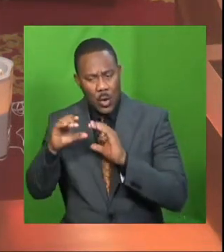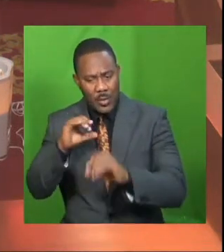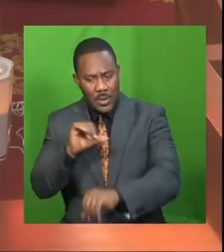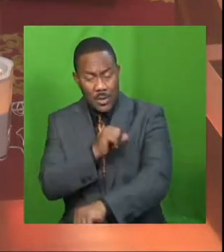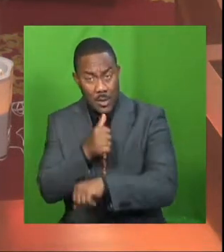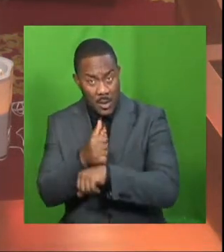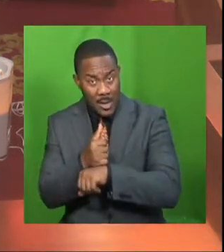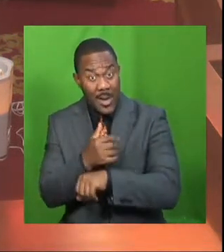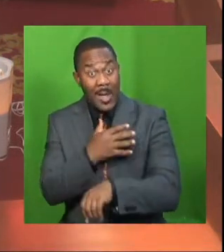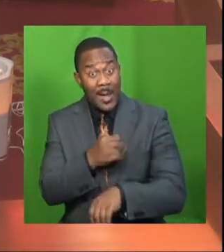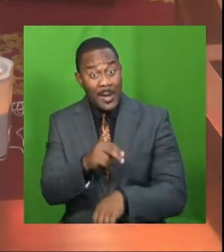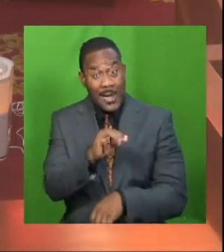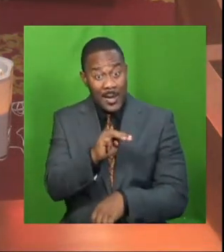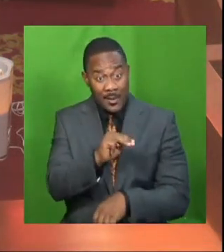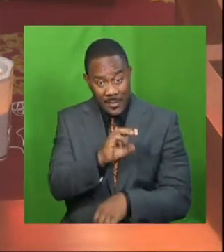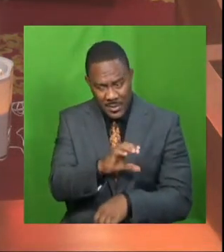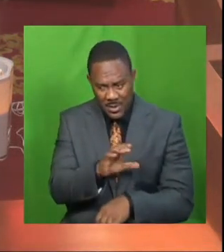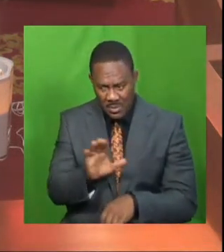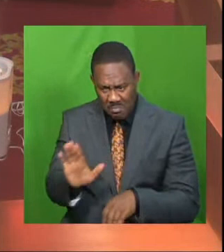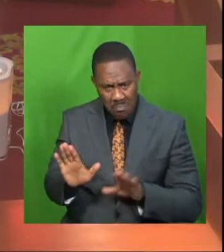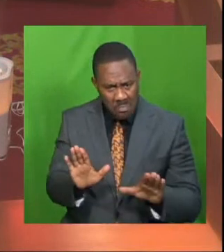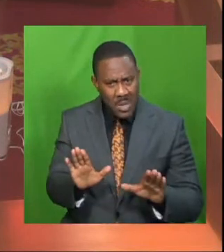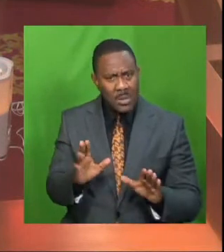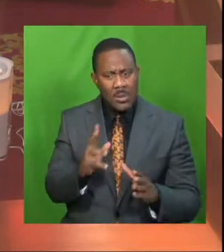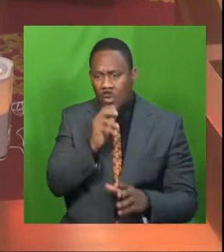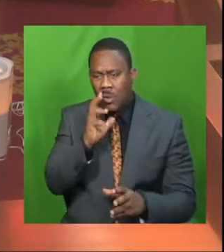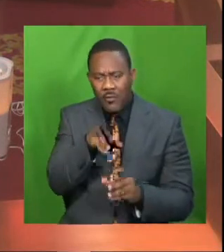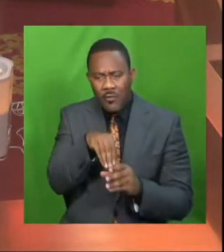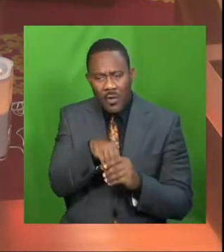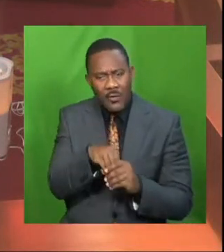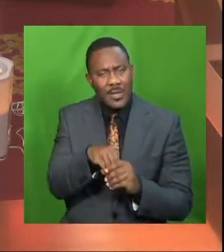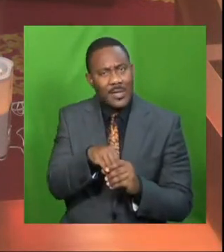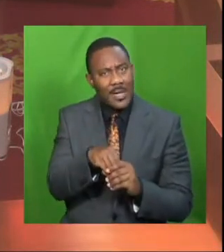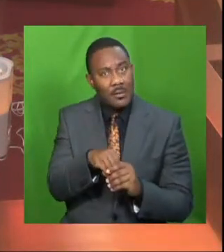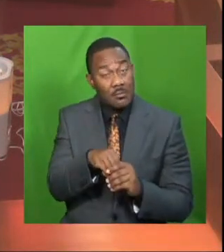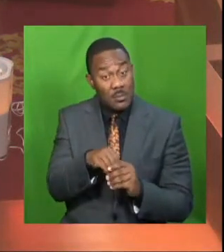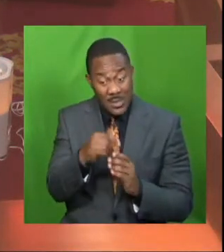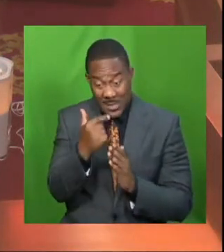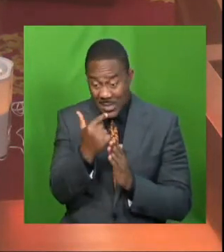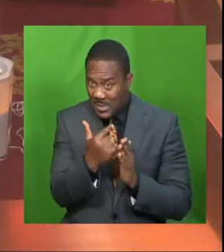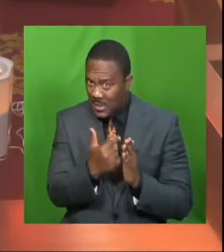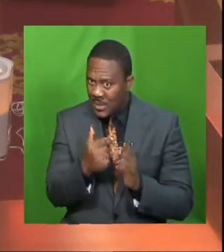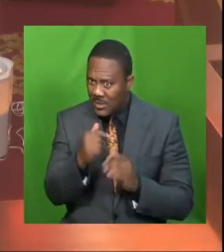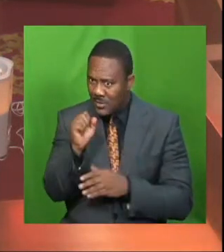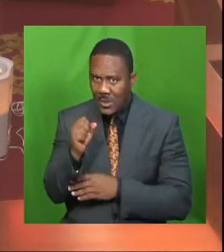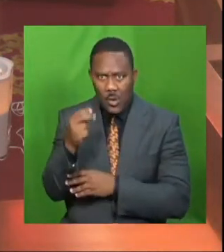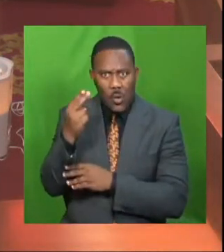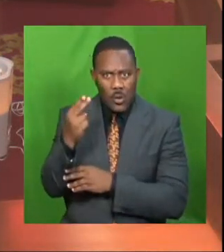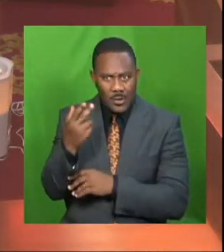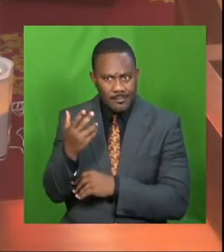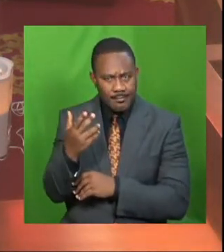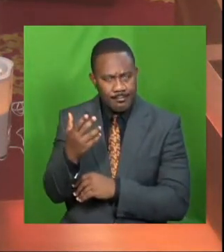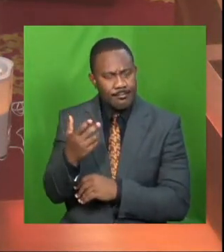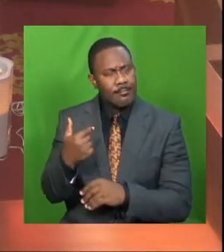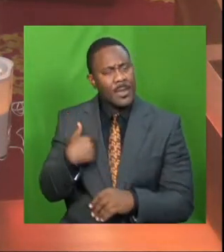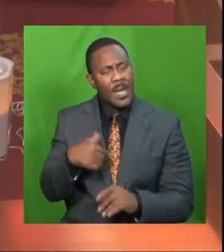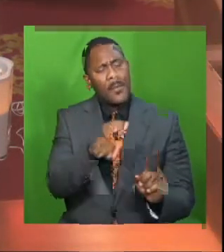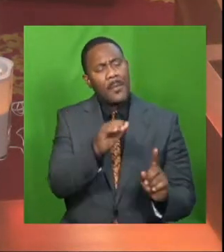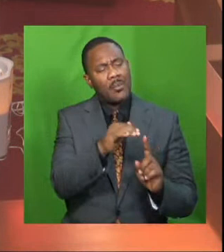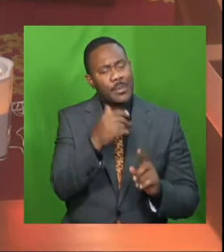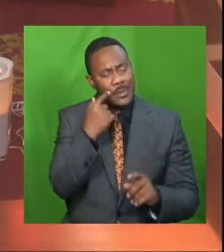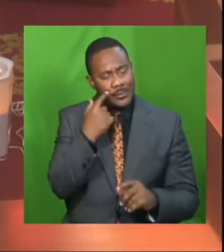Media Commission were missing in the list of stakeholders. I want to draw leaders' attention. I mentioned that a number